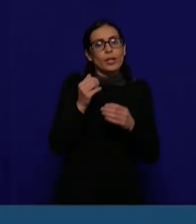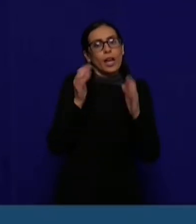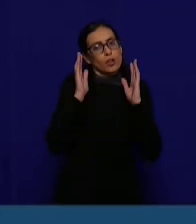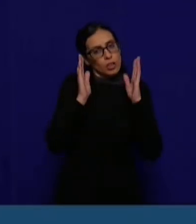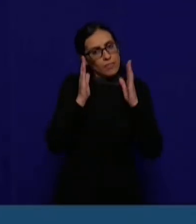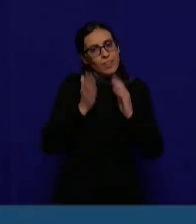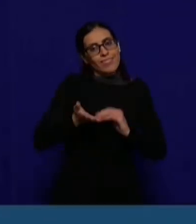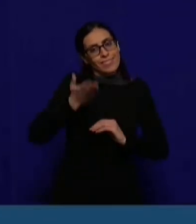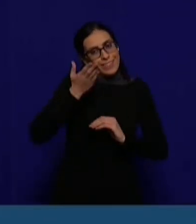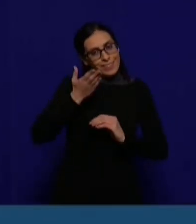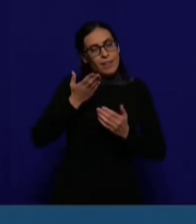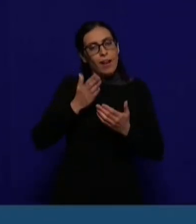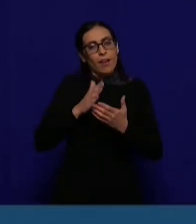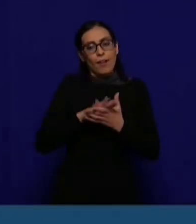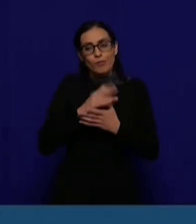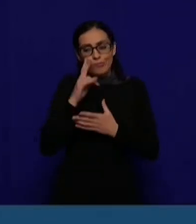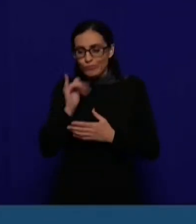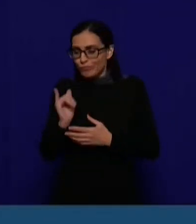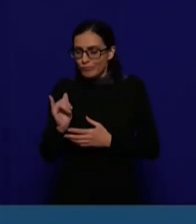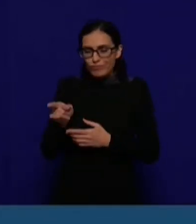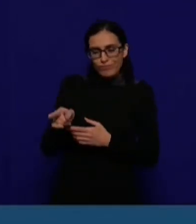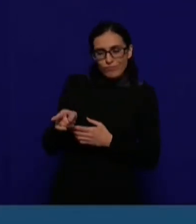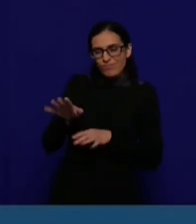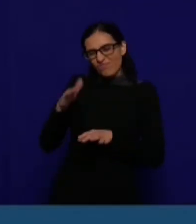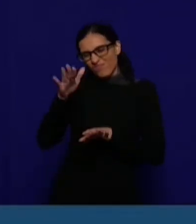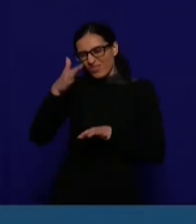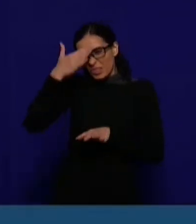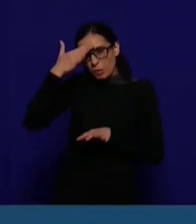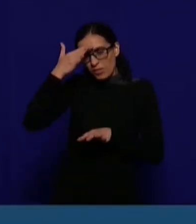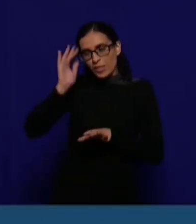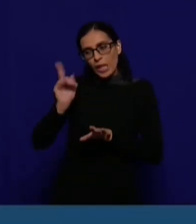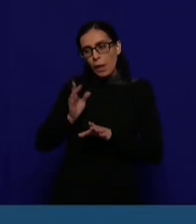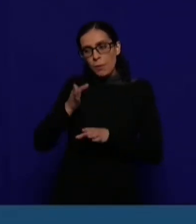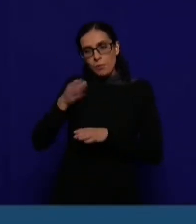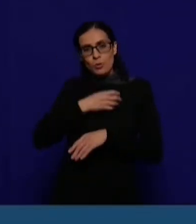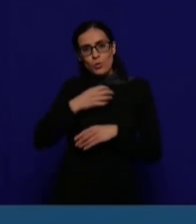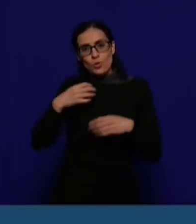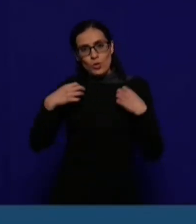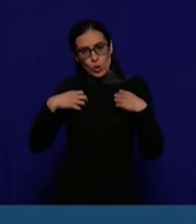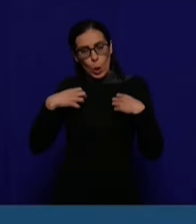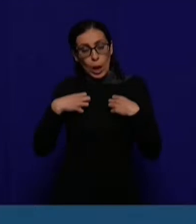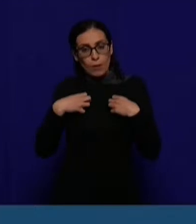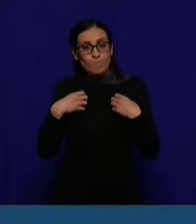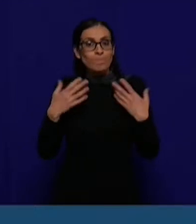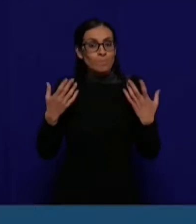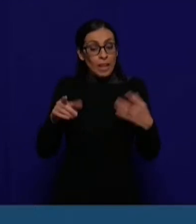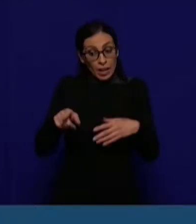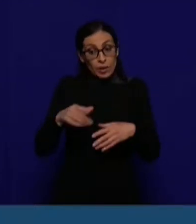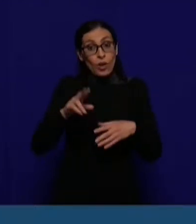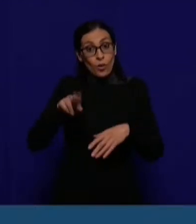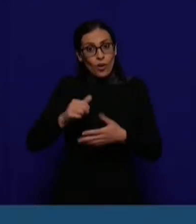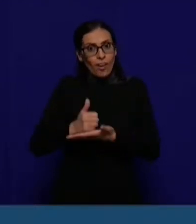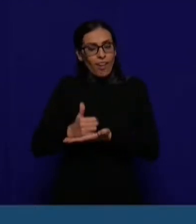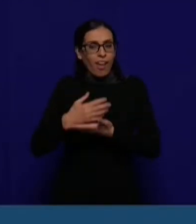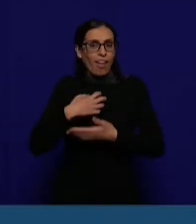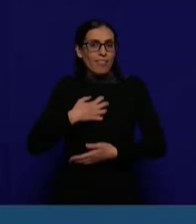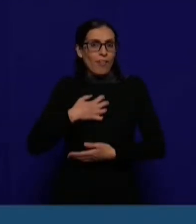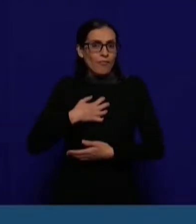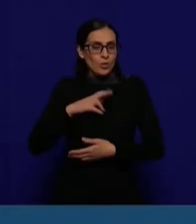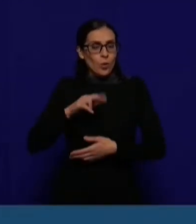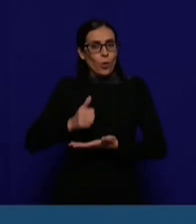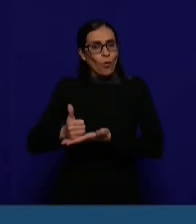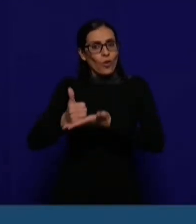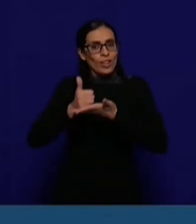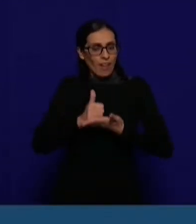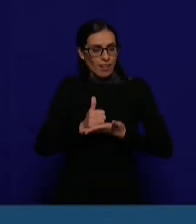ma jifilħux. U anke l-impatt tat-tilqim tal-persuni li jaħdmu fl-iskejjel hemmhekk qegħdin naraw li s-sitwazzjoni tibqa' stabbli wkoll